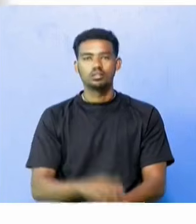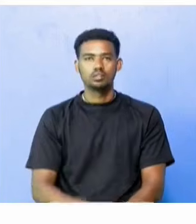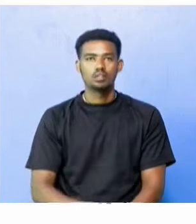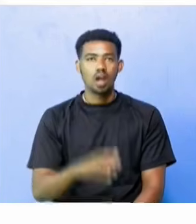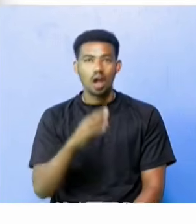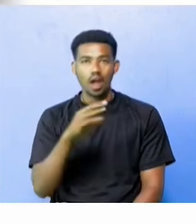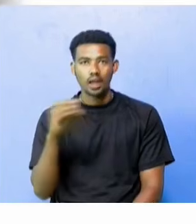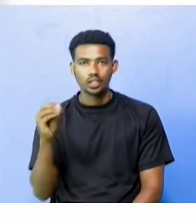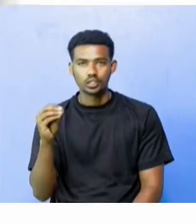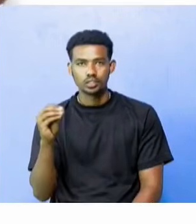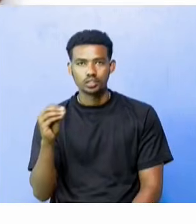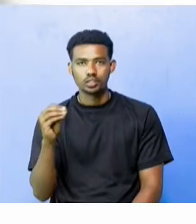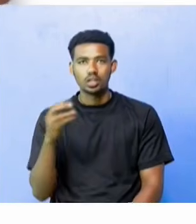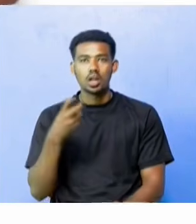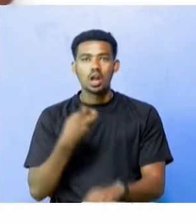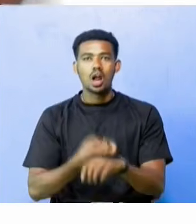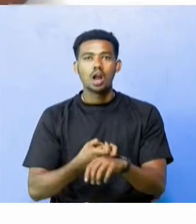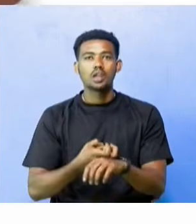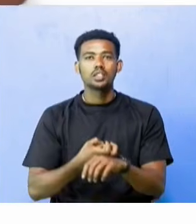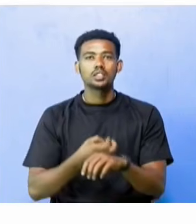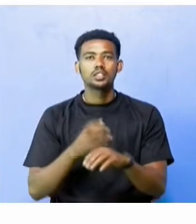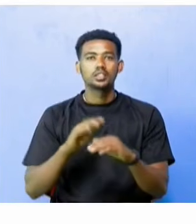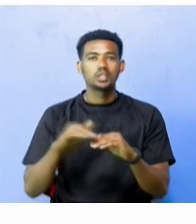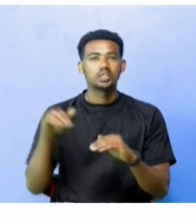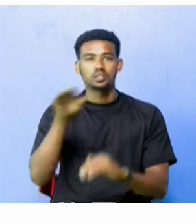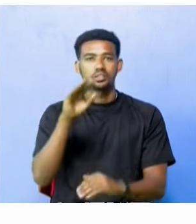and hardest.